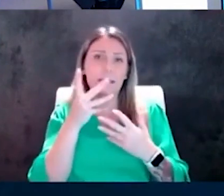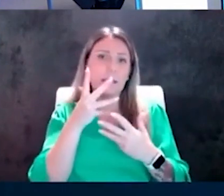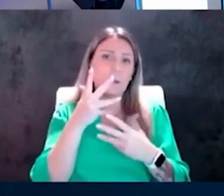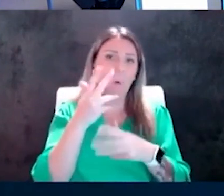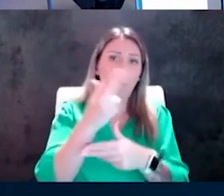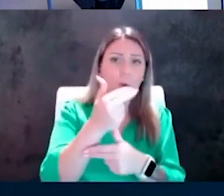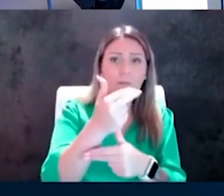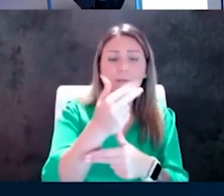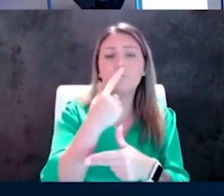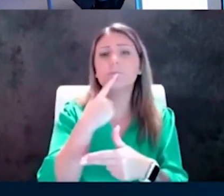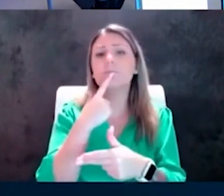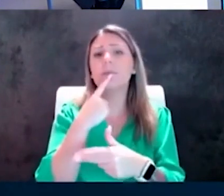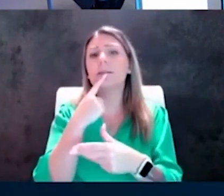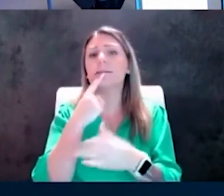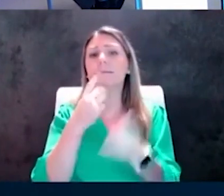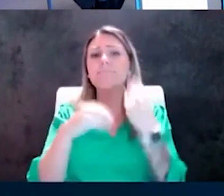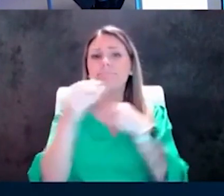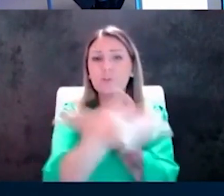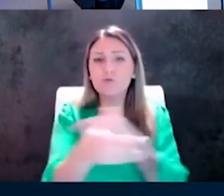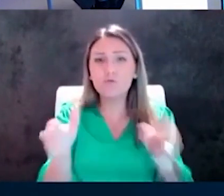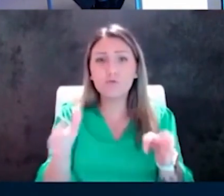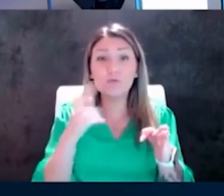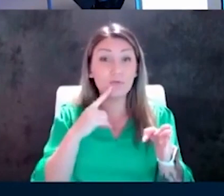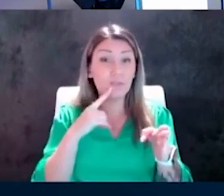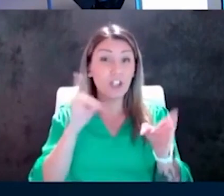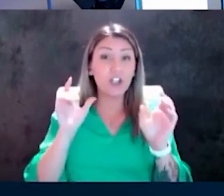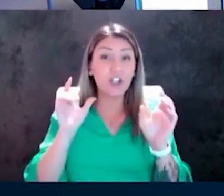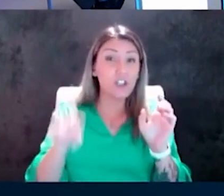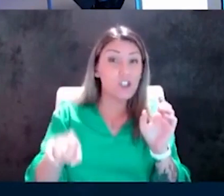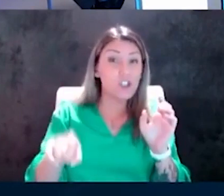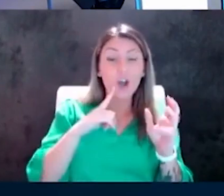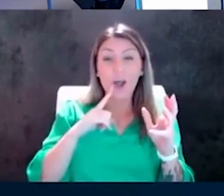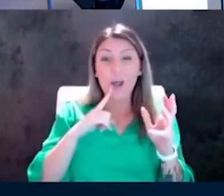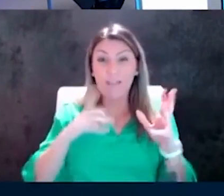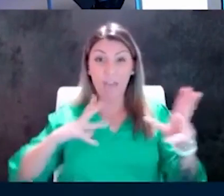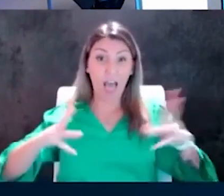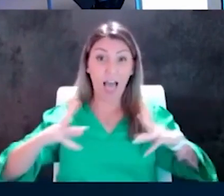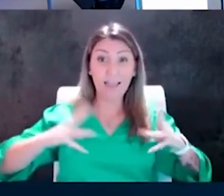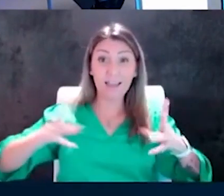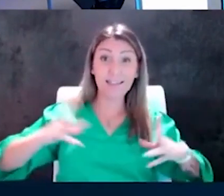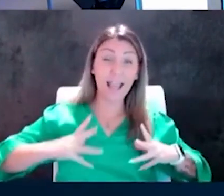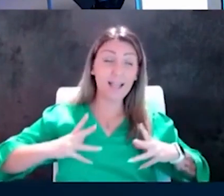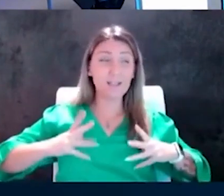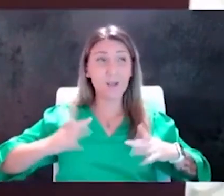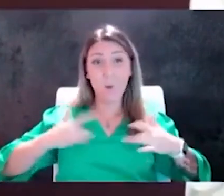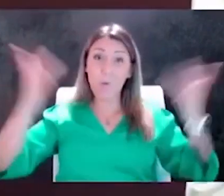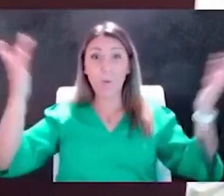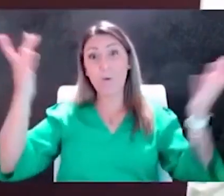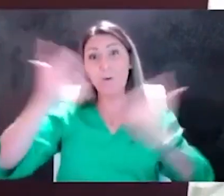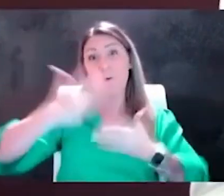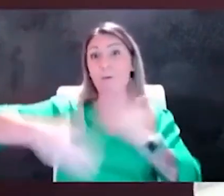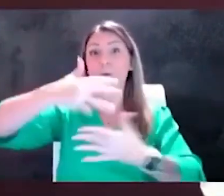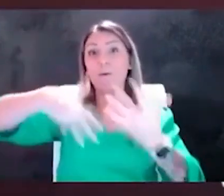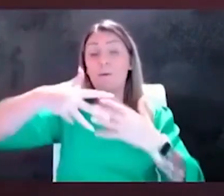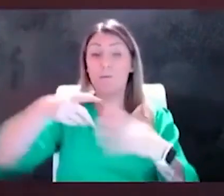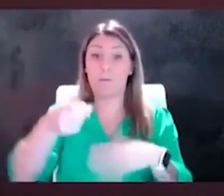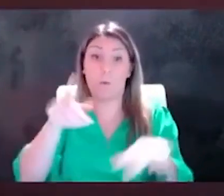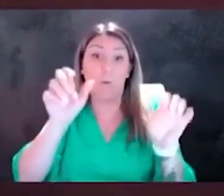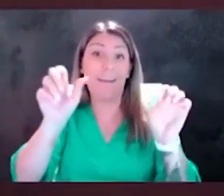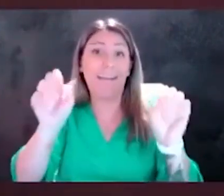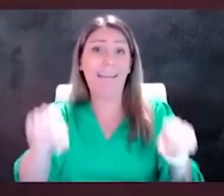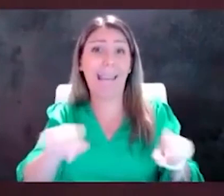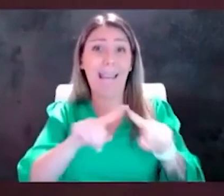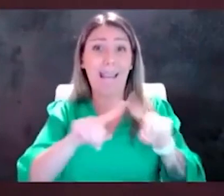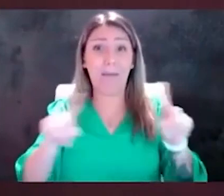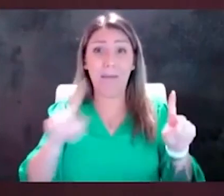numbers of people? Should we be living it up over the holidays? Yeah. What do you think? Well, you can live it up if you want. I just think you're going to pay the price